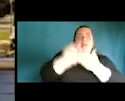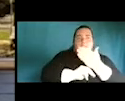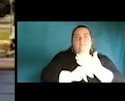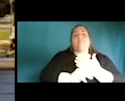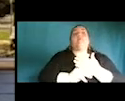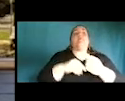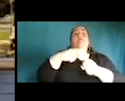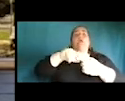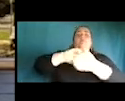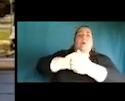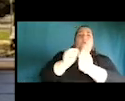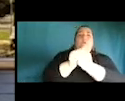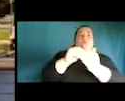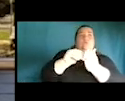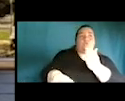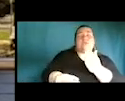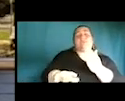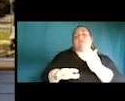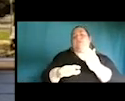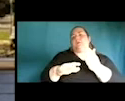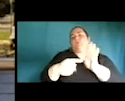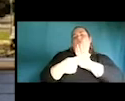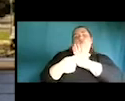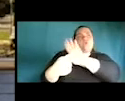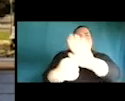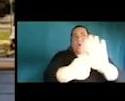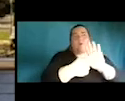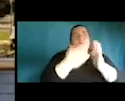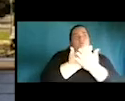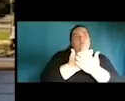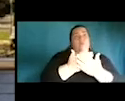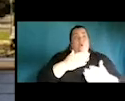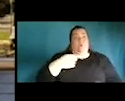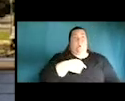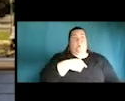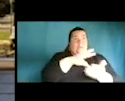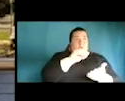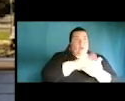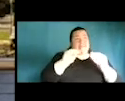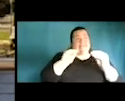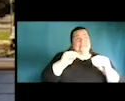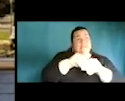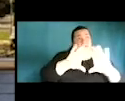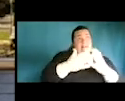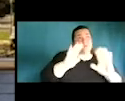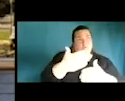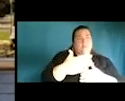that the lessons learned in our classrooms and laboratories also help to address problems of meaning and purpose in the world.